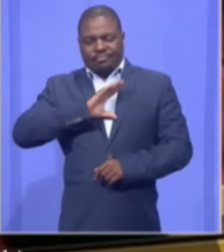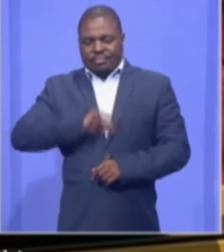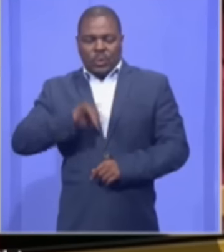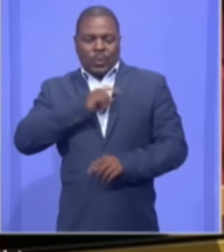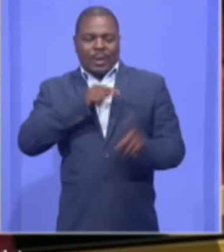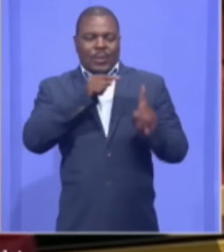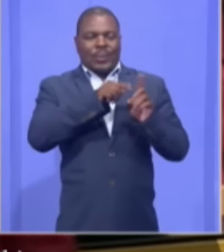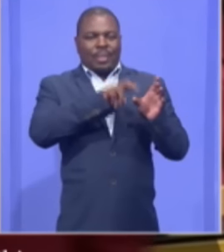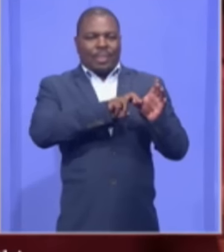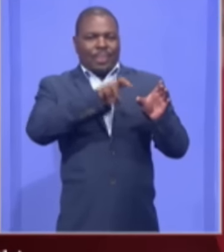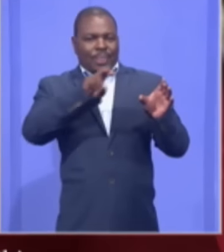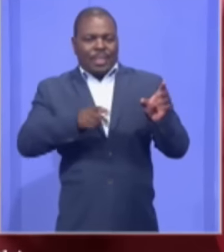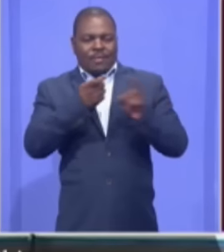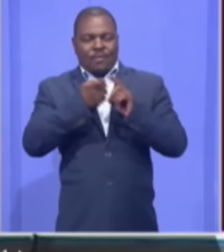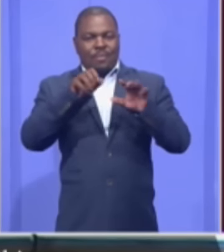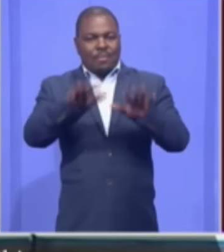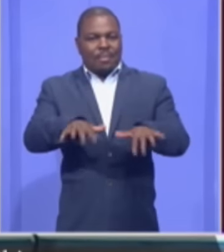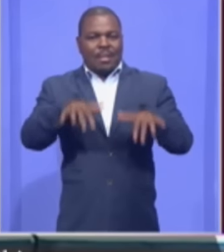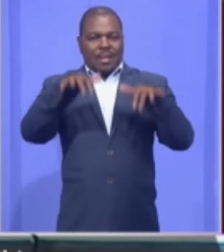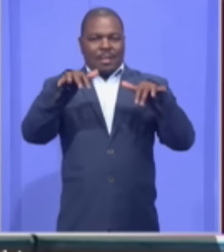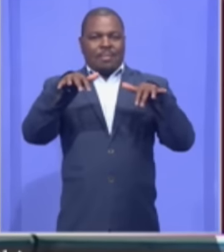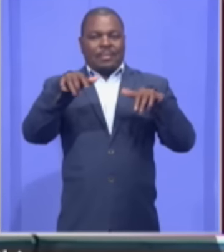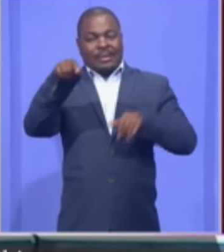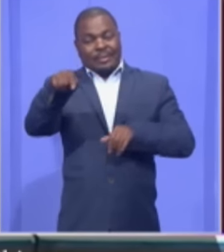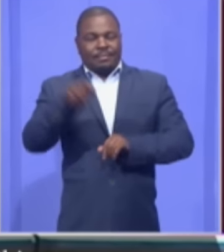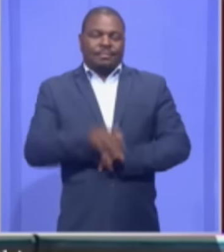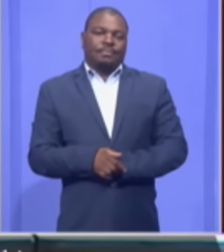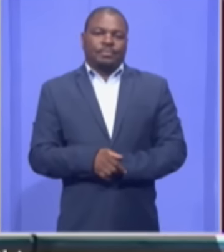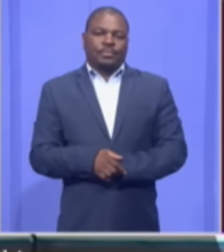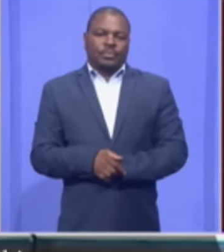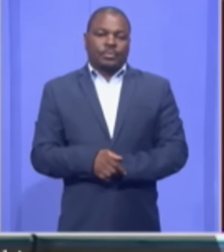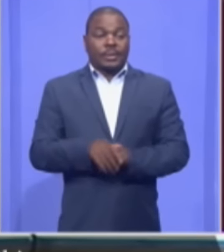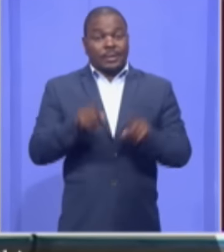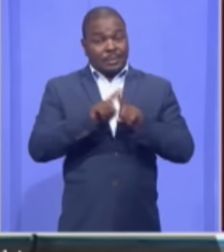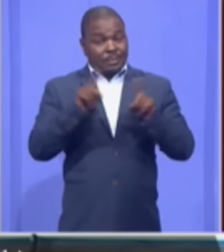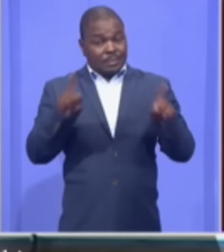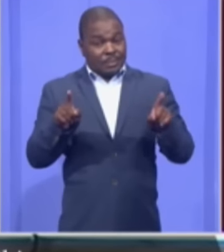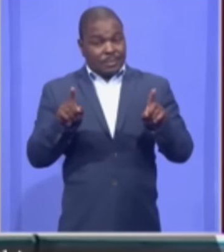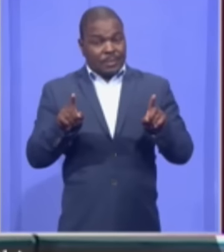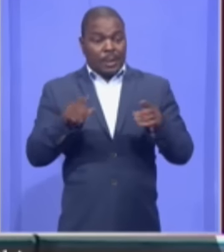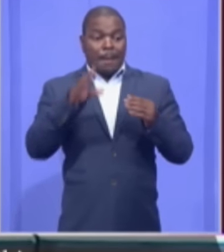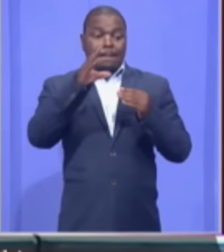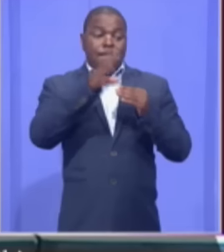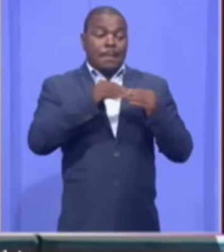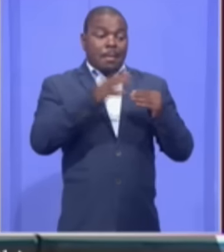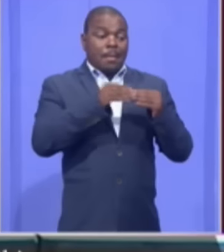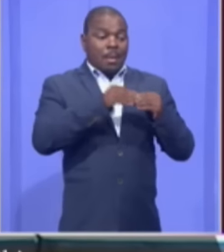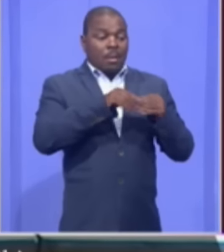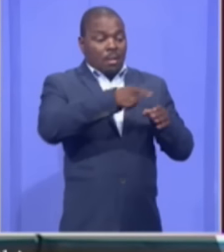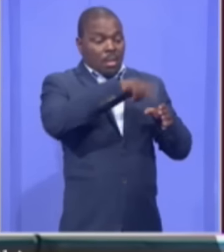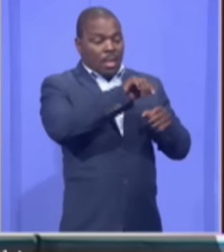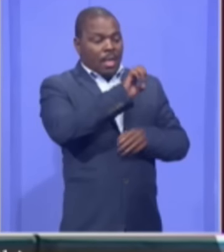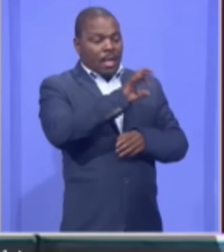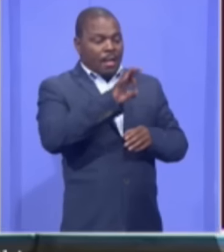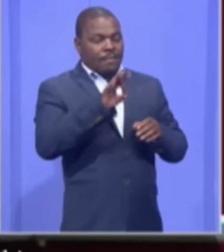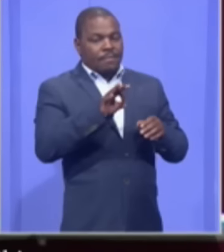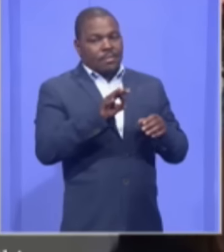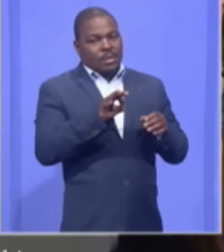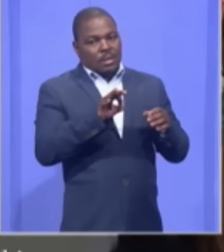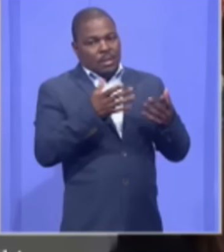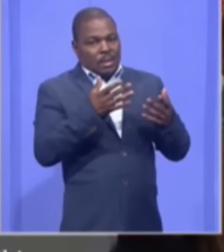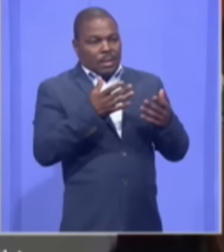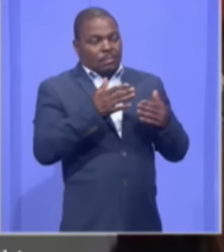kudu gore o ke lo go lotse kwa parlamente e fela go membership broadly wa EFF a ke se gore e